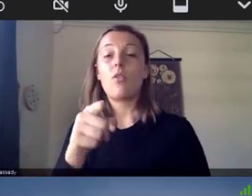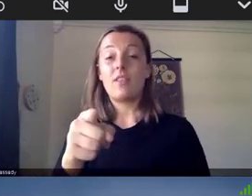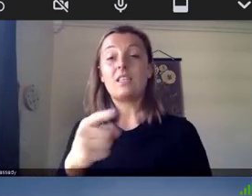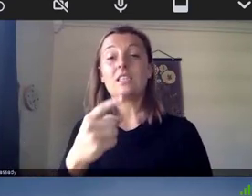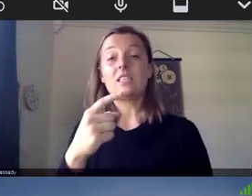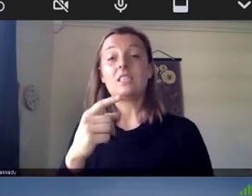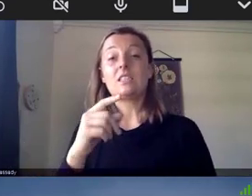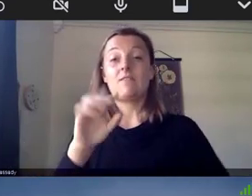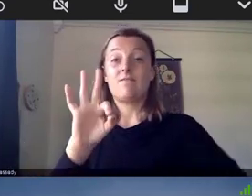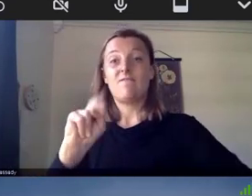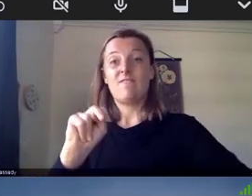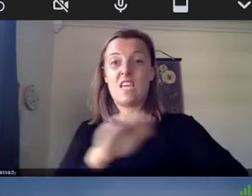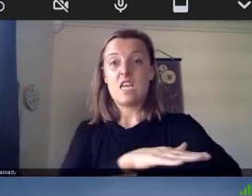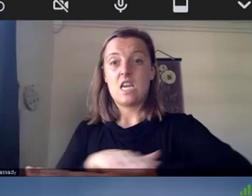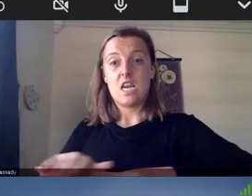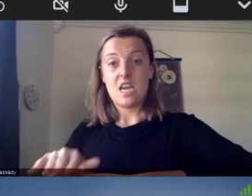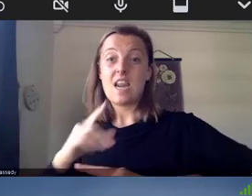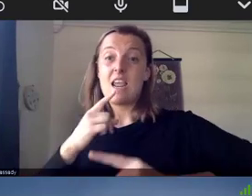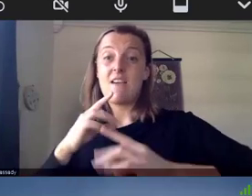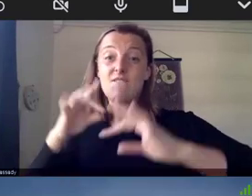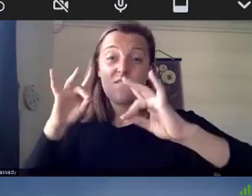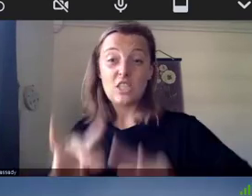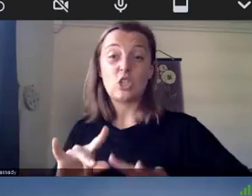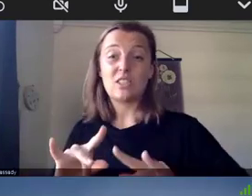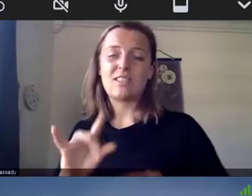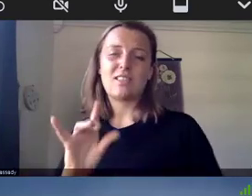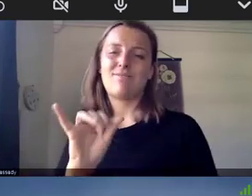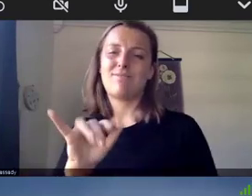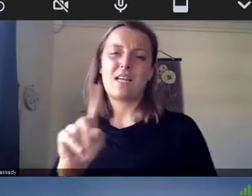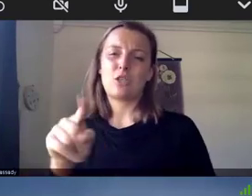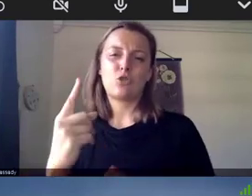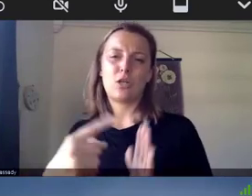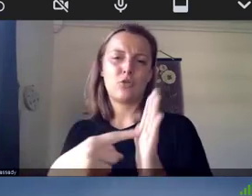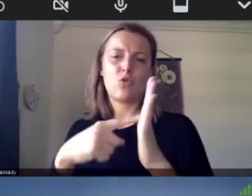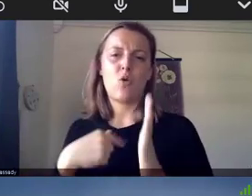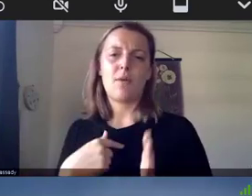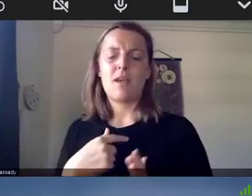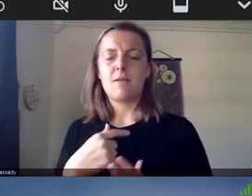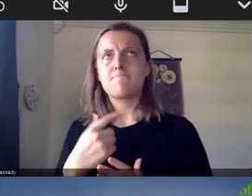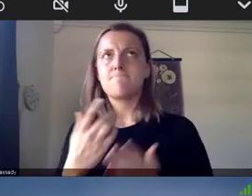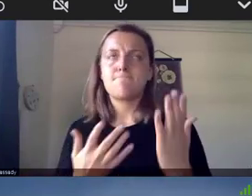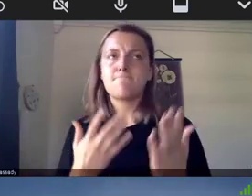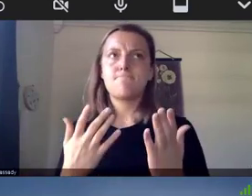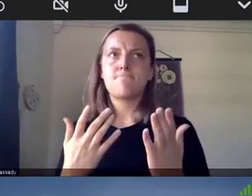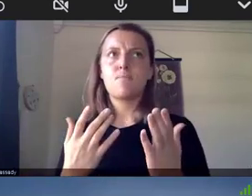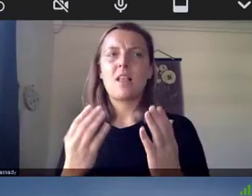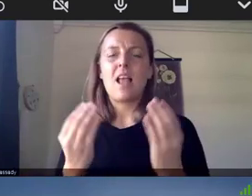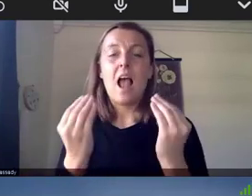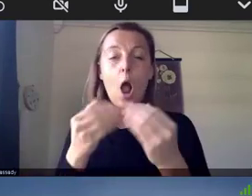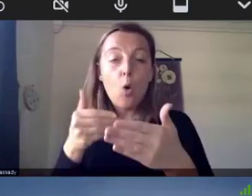how close we are to the case where the whole fin had the same temperature as the base.